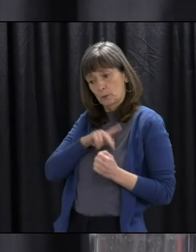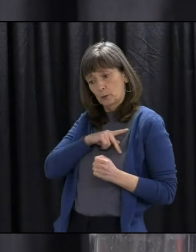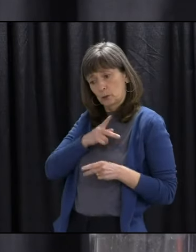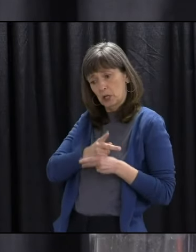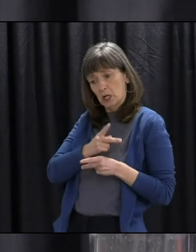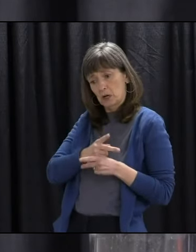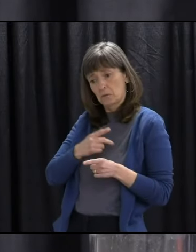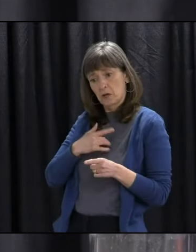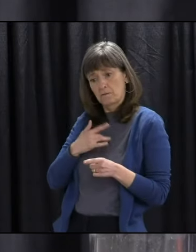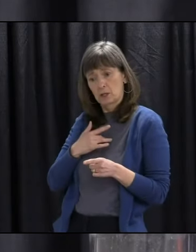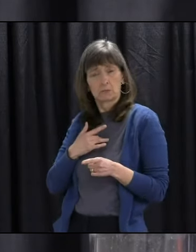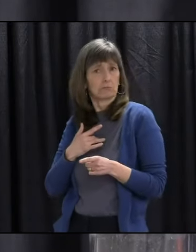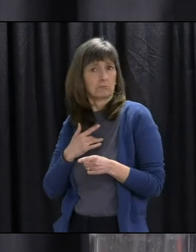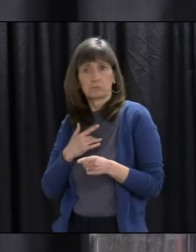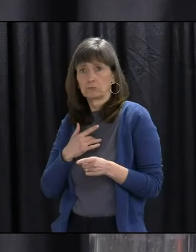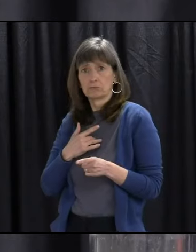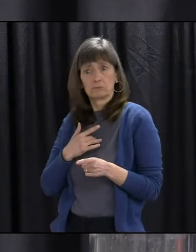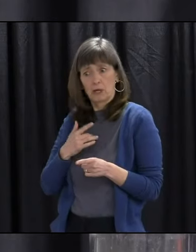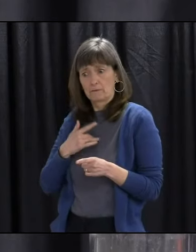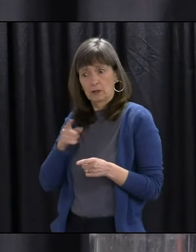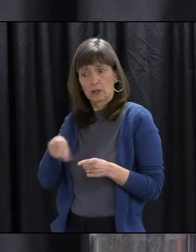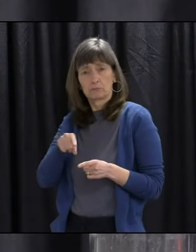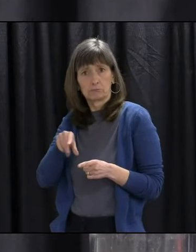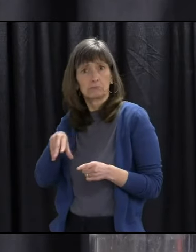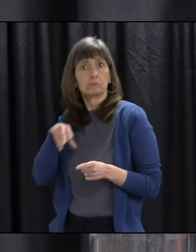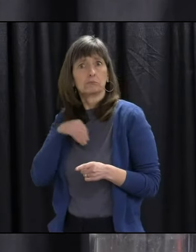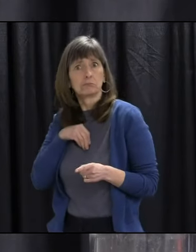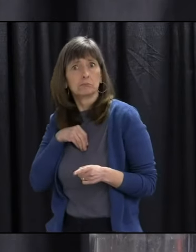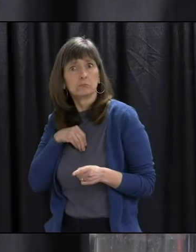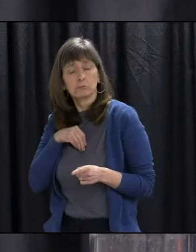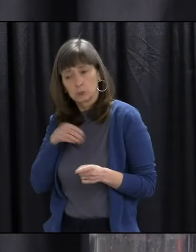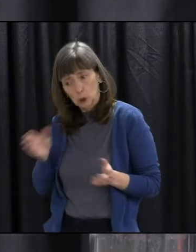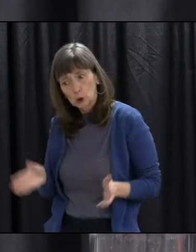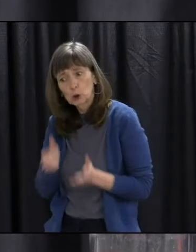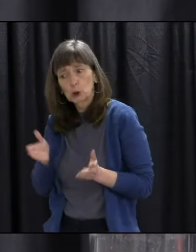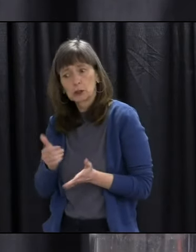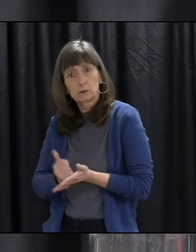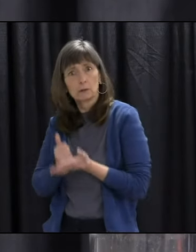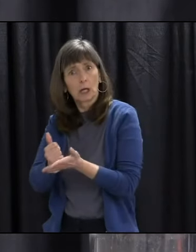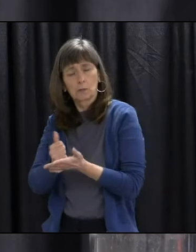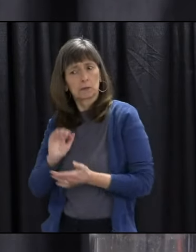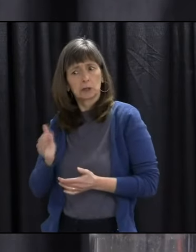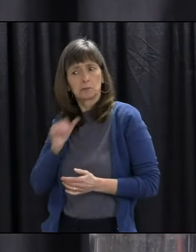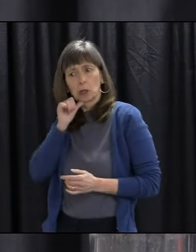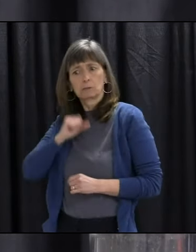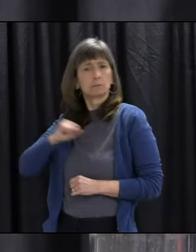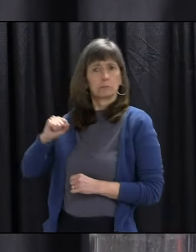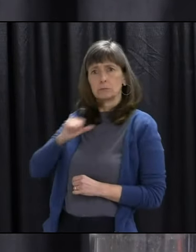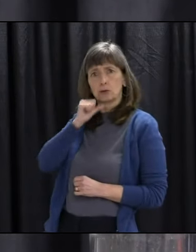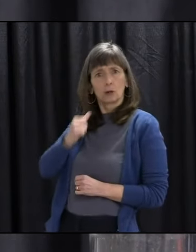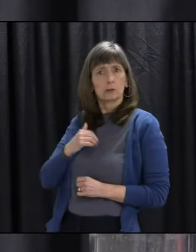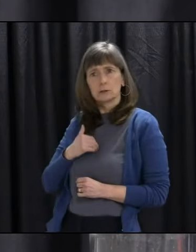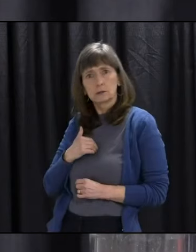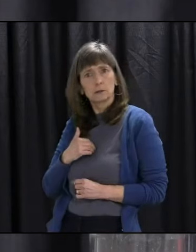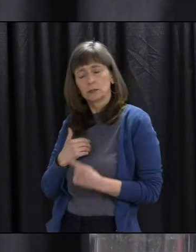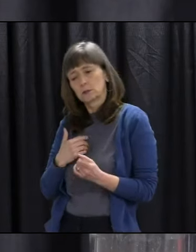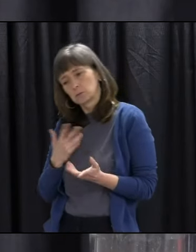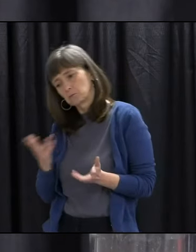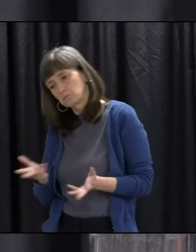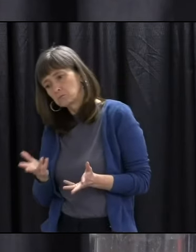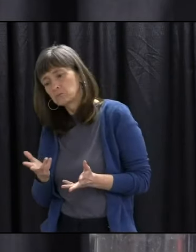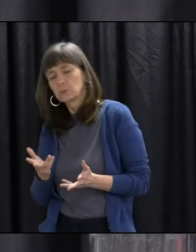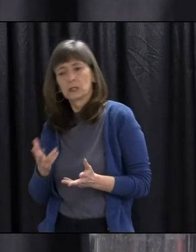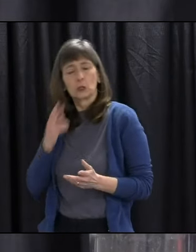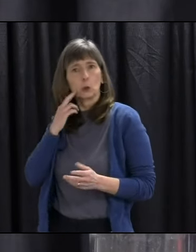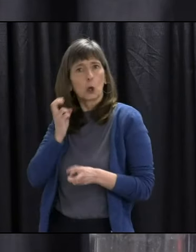matter of enforcement. This is going to be a matter of encouraging them and helping them to meet what is a challenge. They